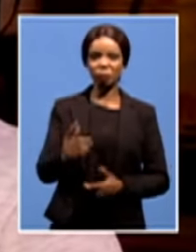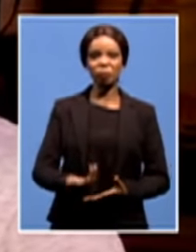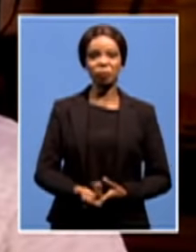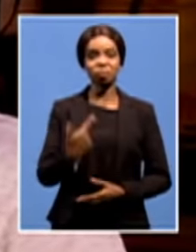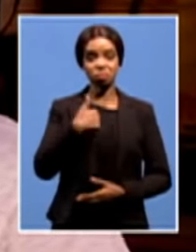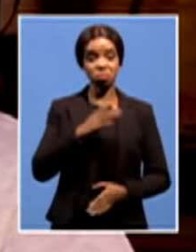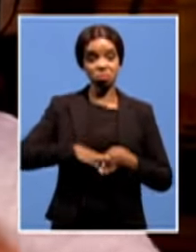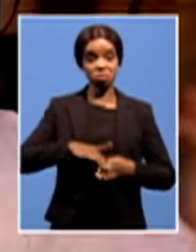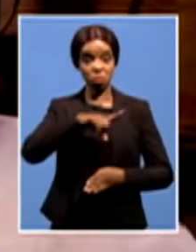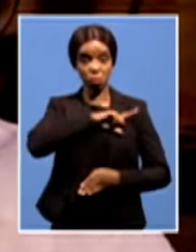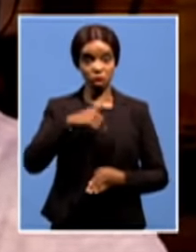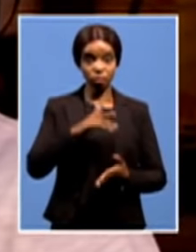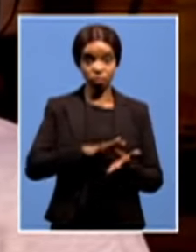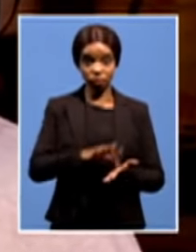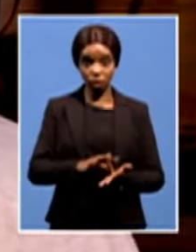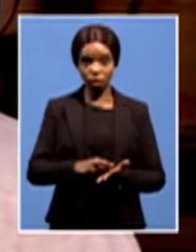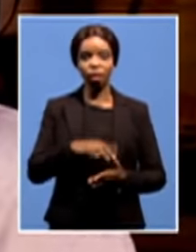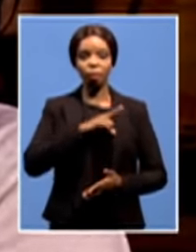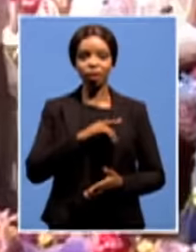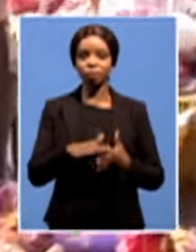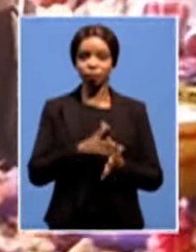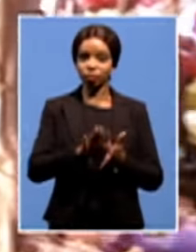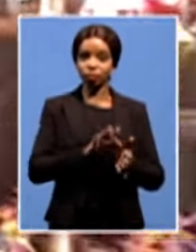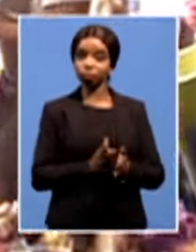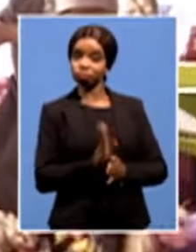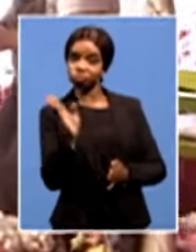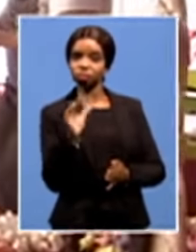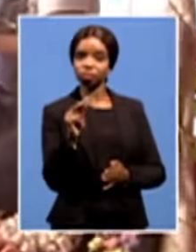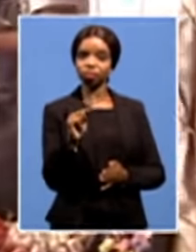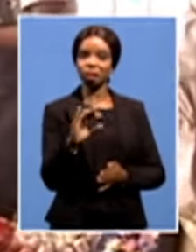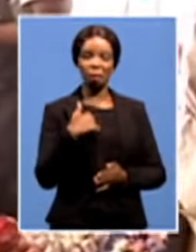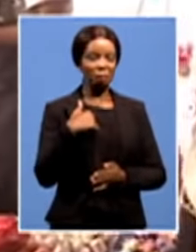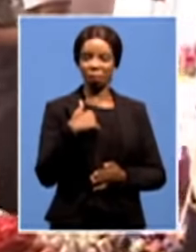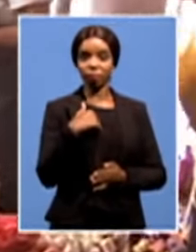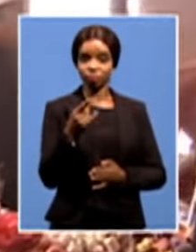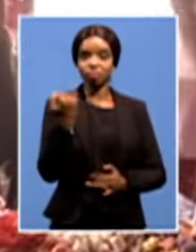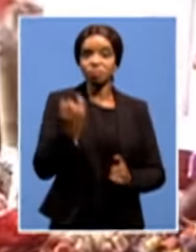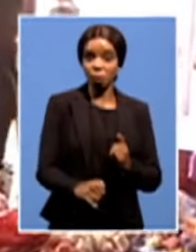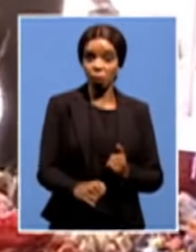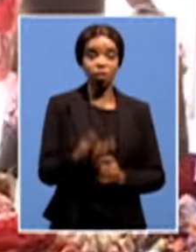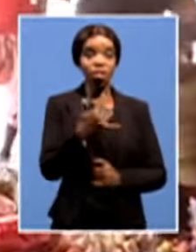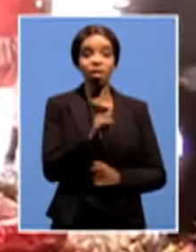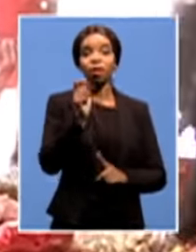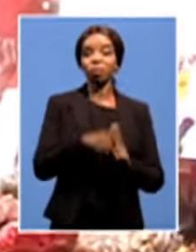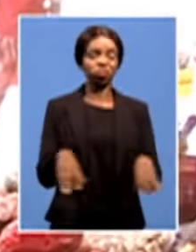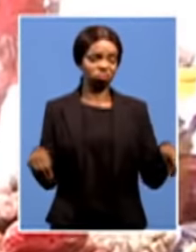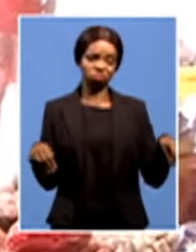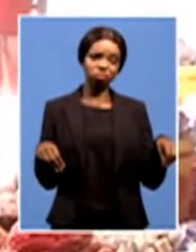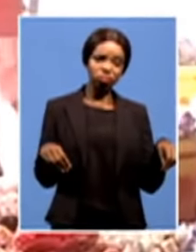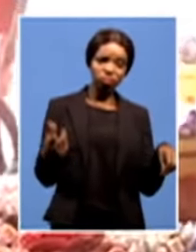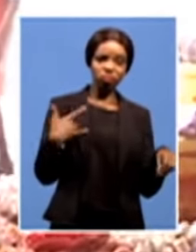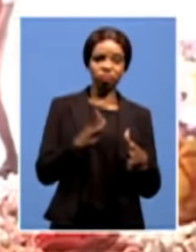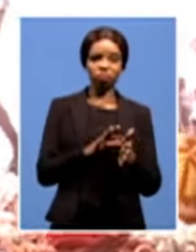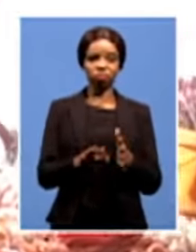vote, that my vote don't go for the ANC. And that's so wrong. If a person don't vote, then the vote goes to